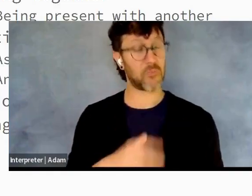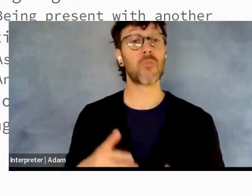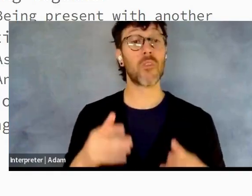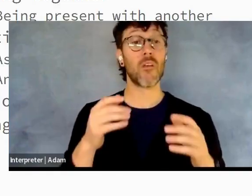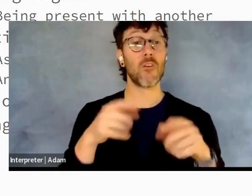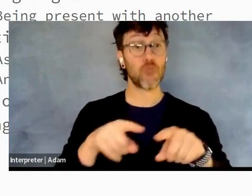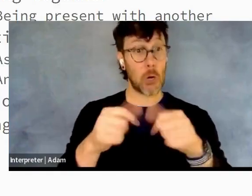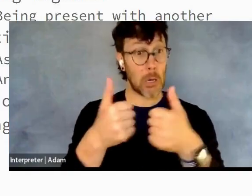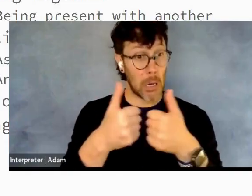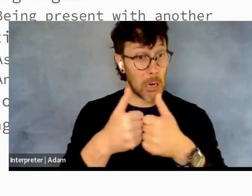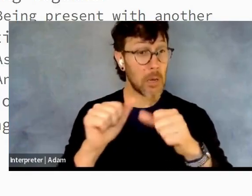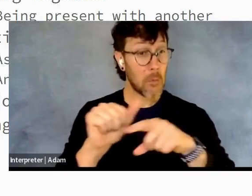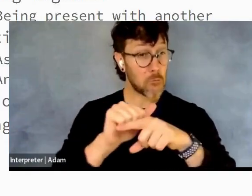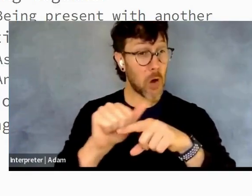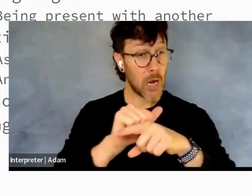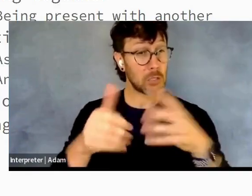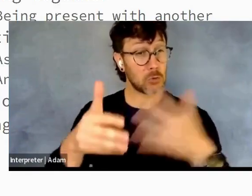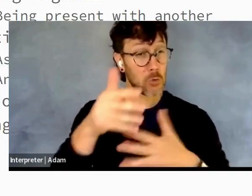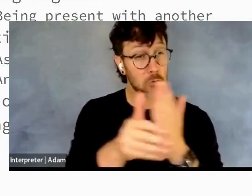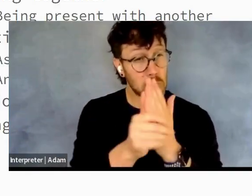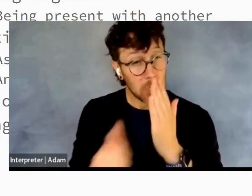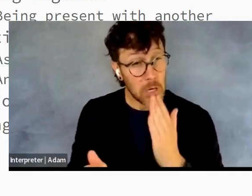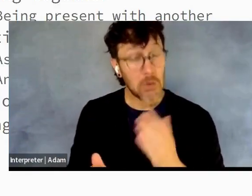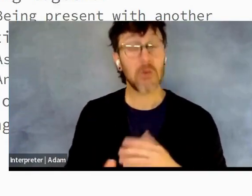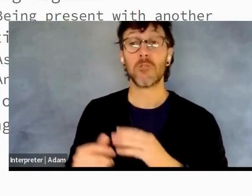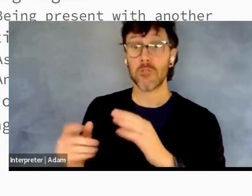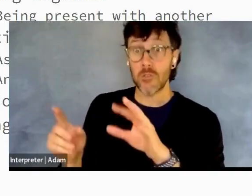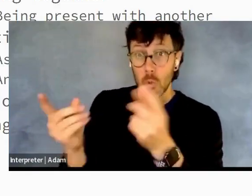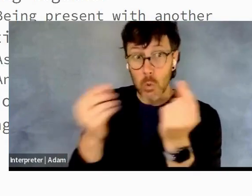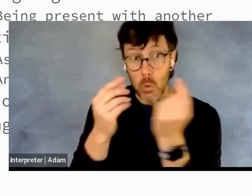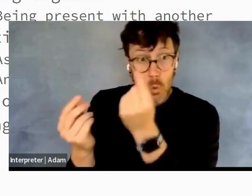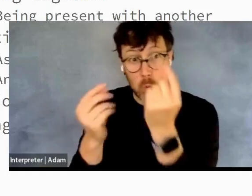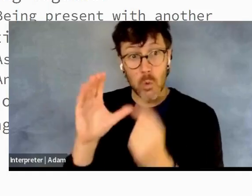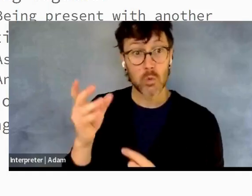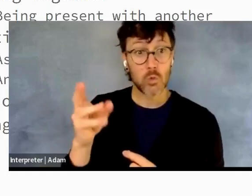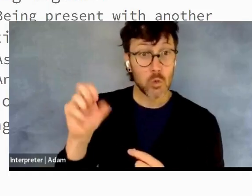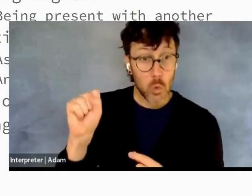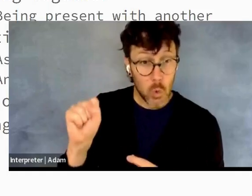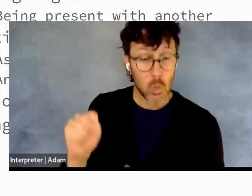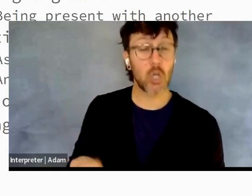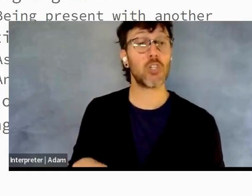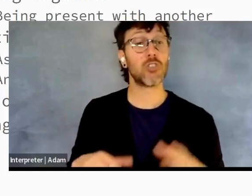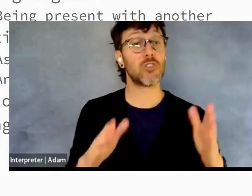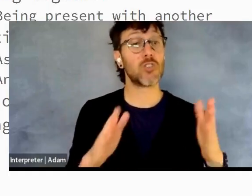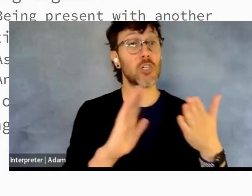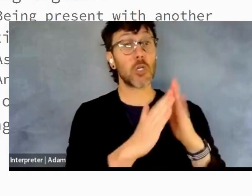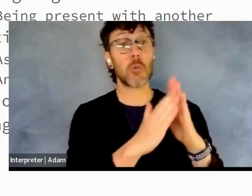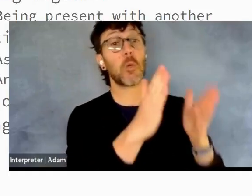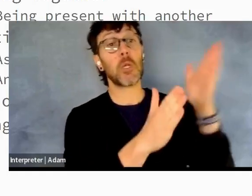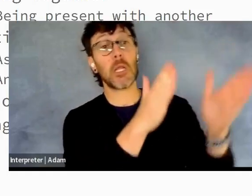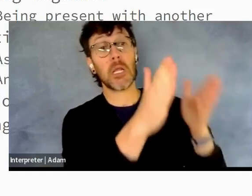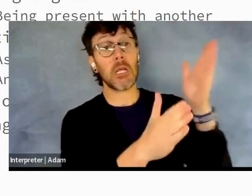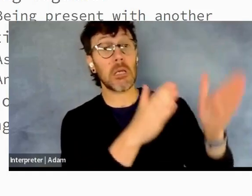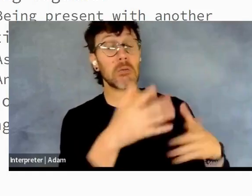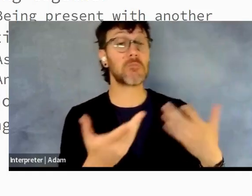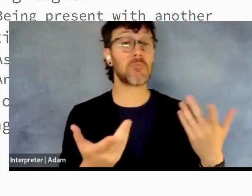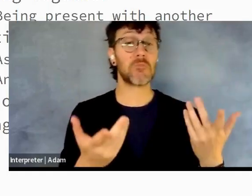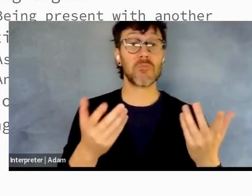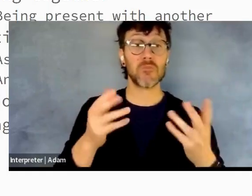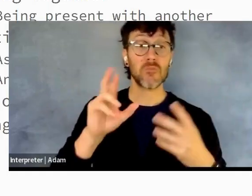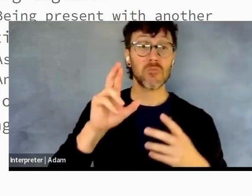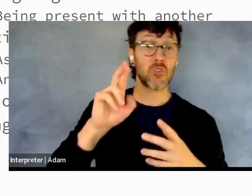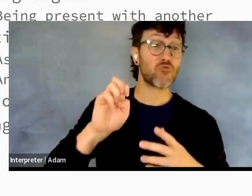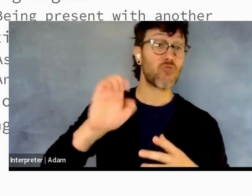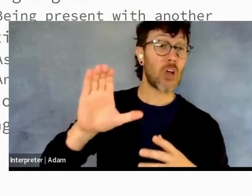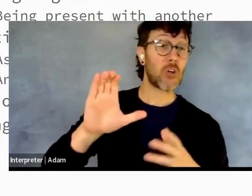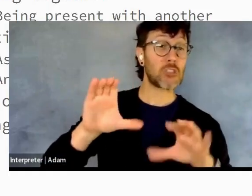games, when doing your chores, when on community outings and doing recreational activities, and when you go to doctor's